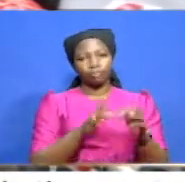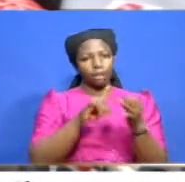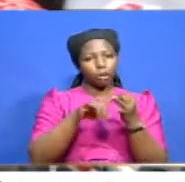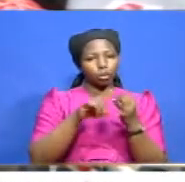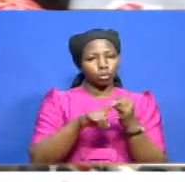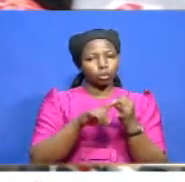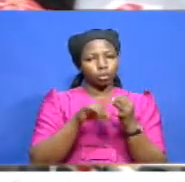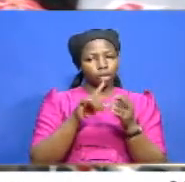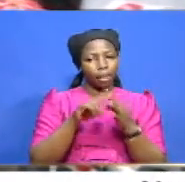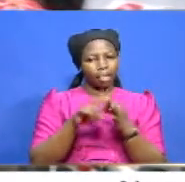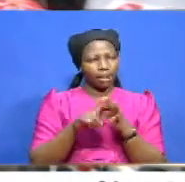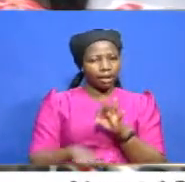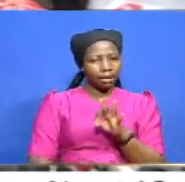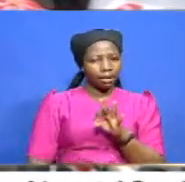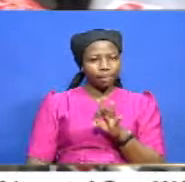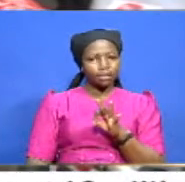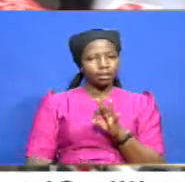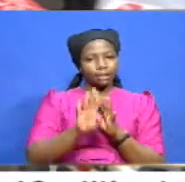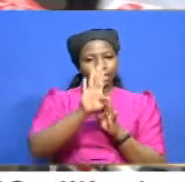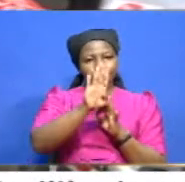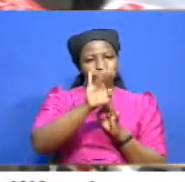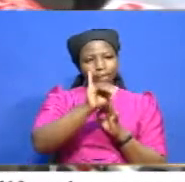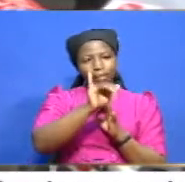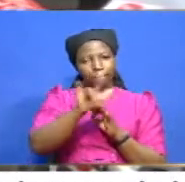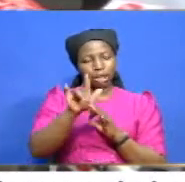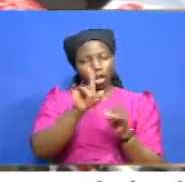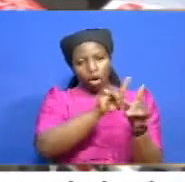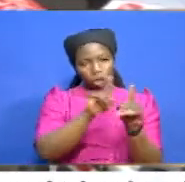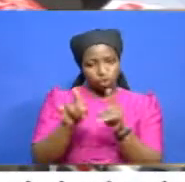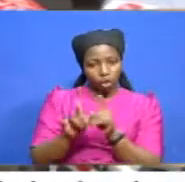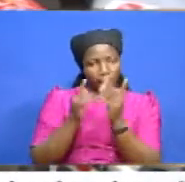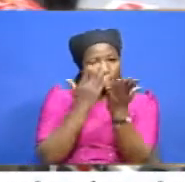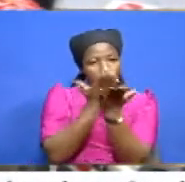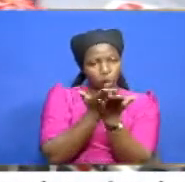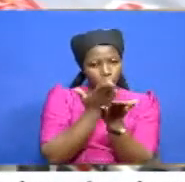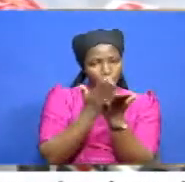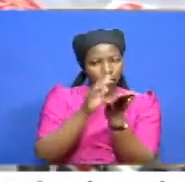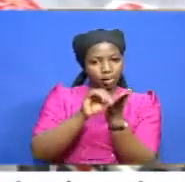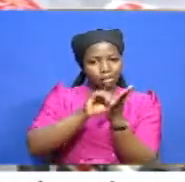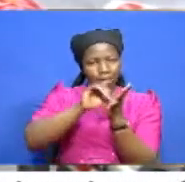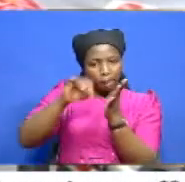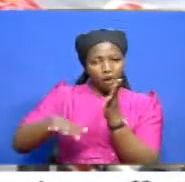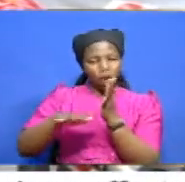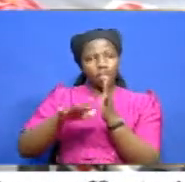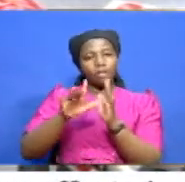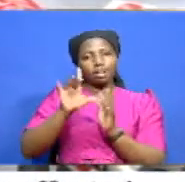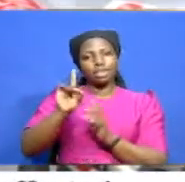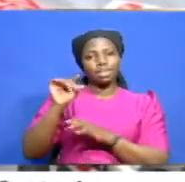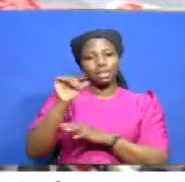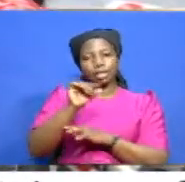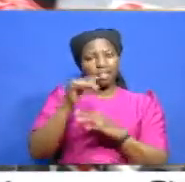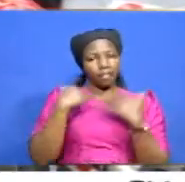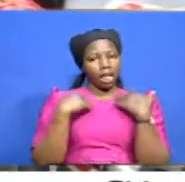Three, the bill also proposes the removal of the Director General of Health from the regulatory